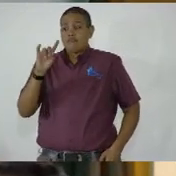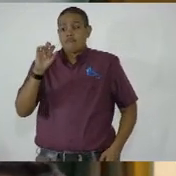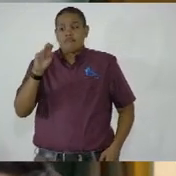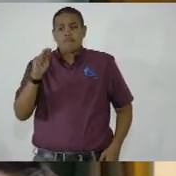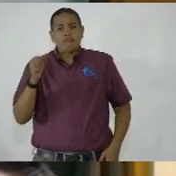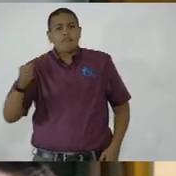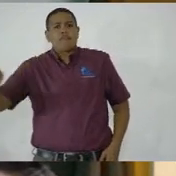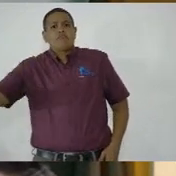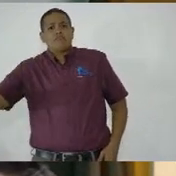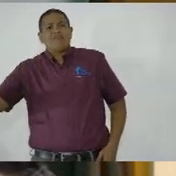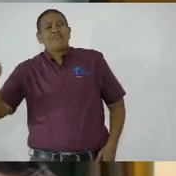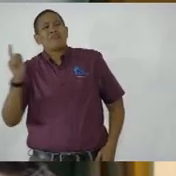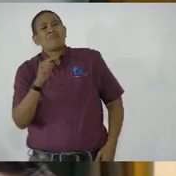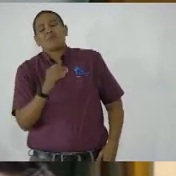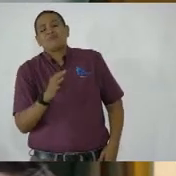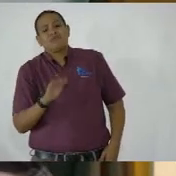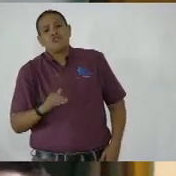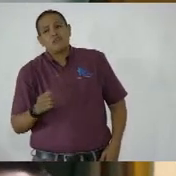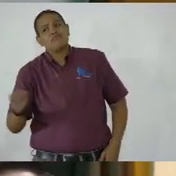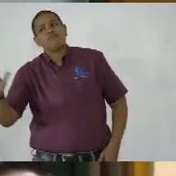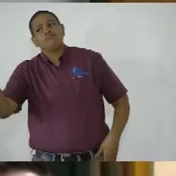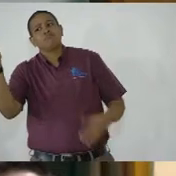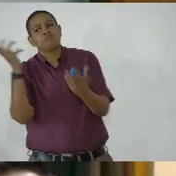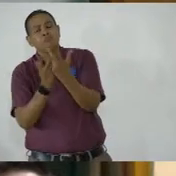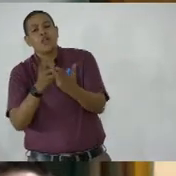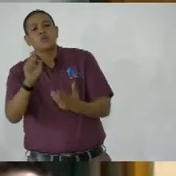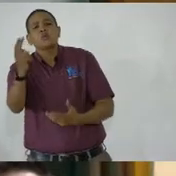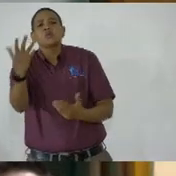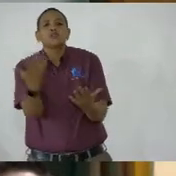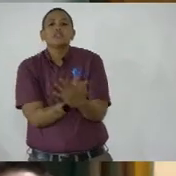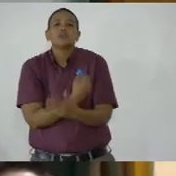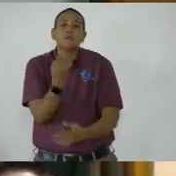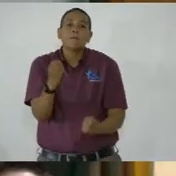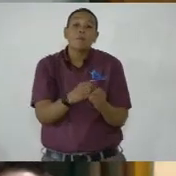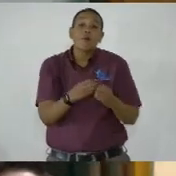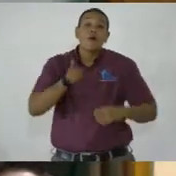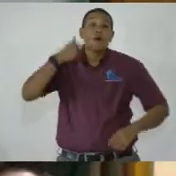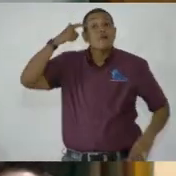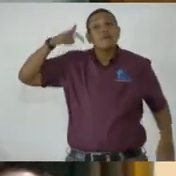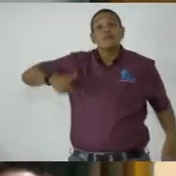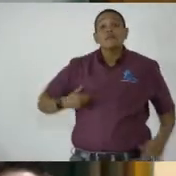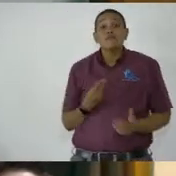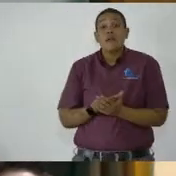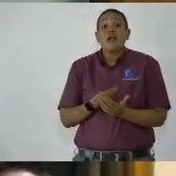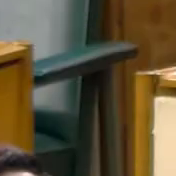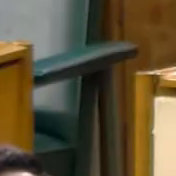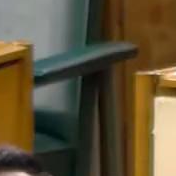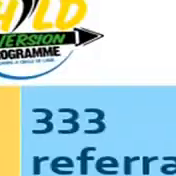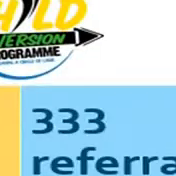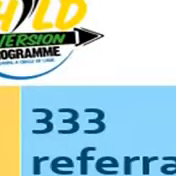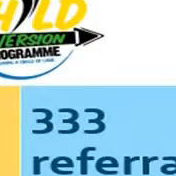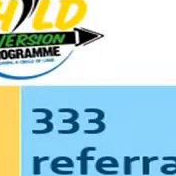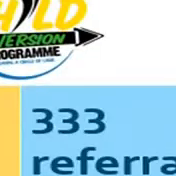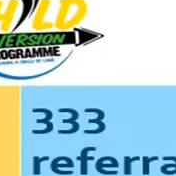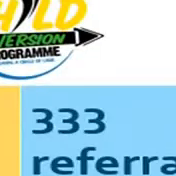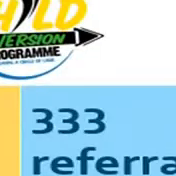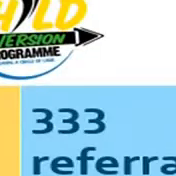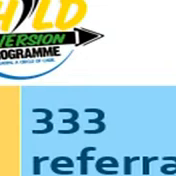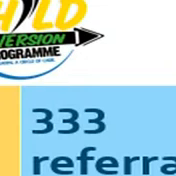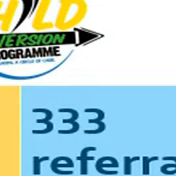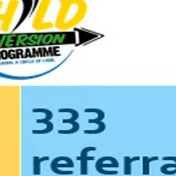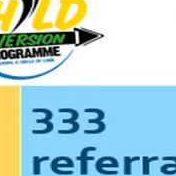should be utilized more. And I think in this fiscal year, the Child Diversion Officer is asking for